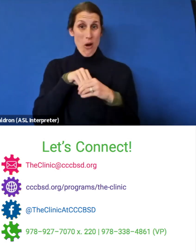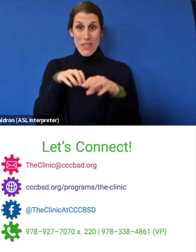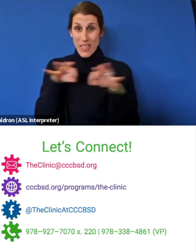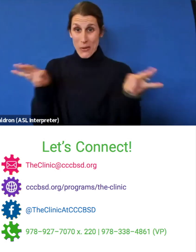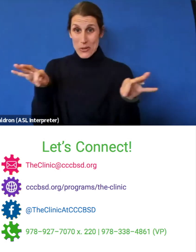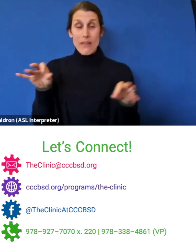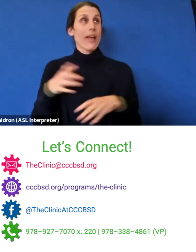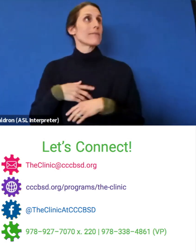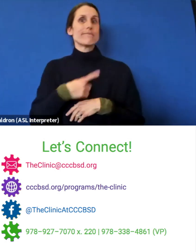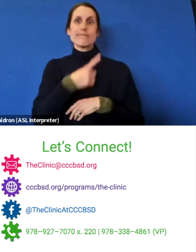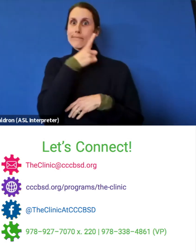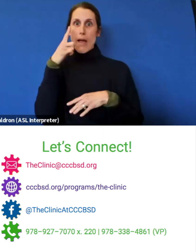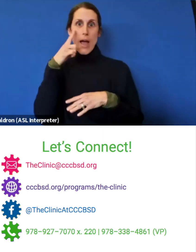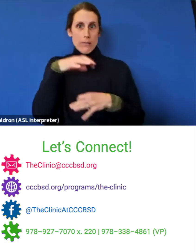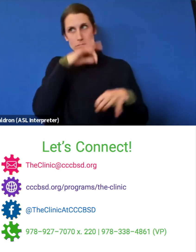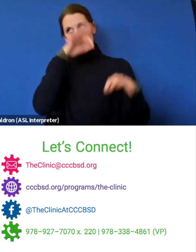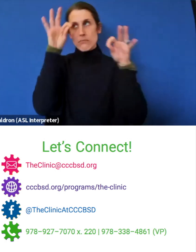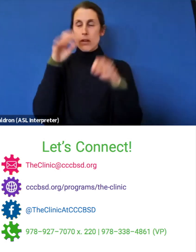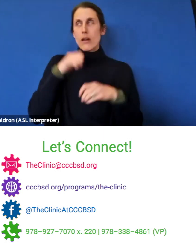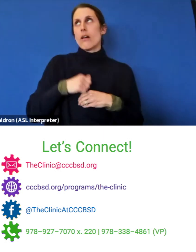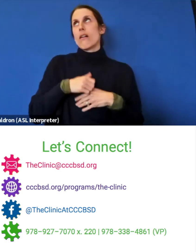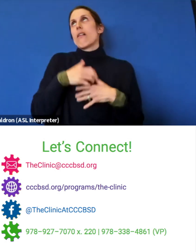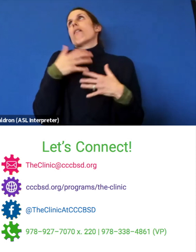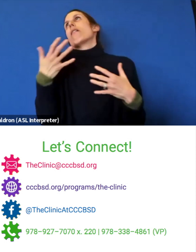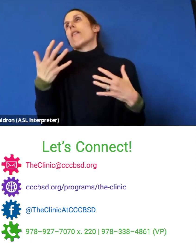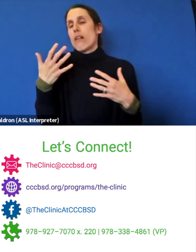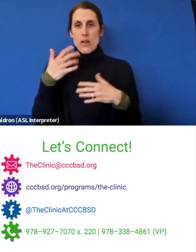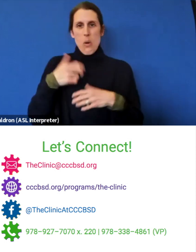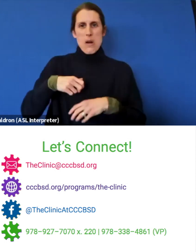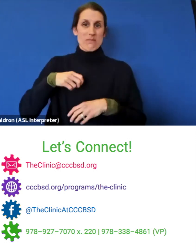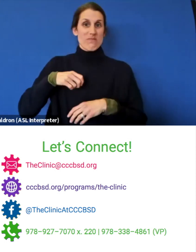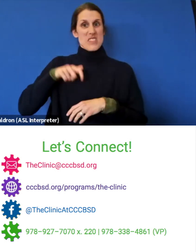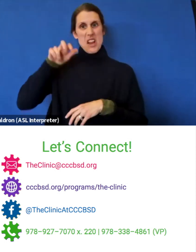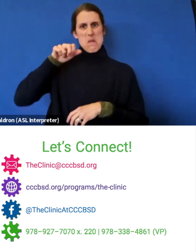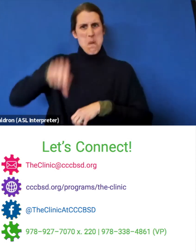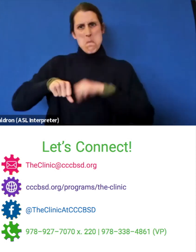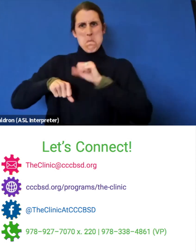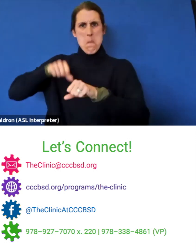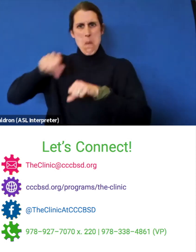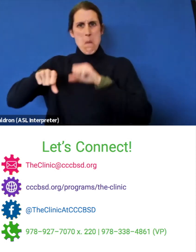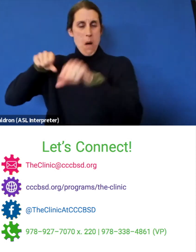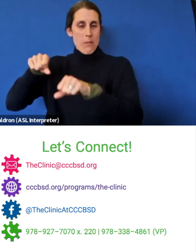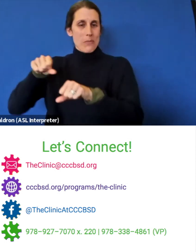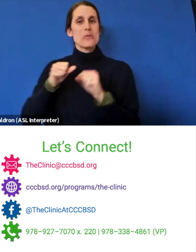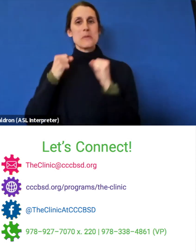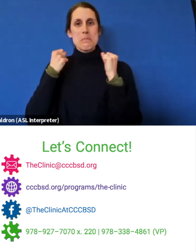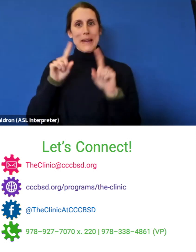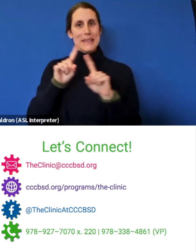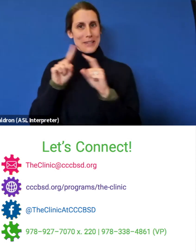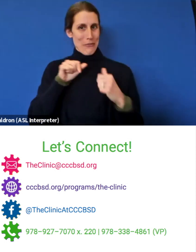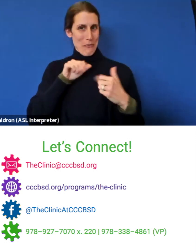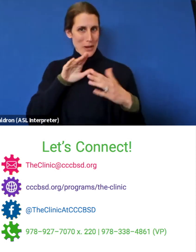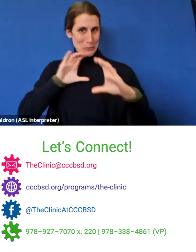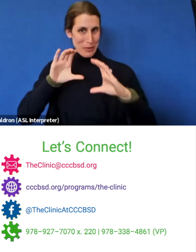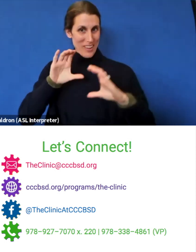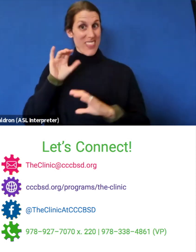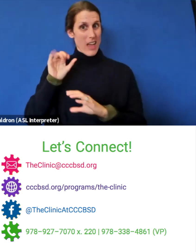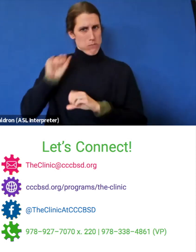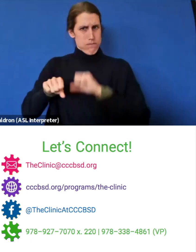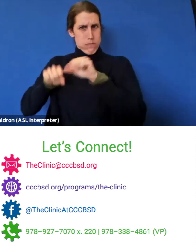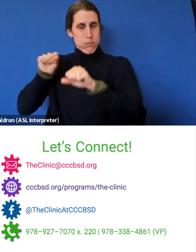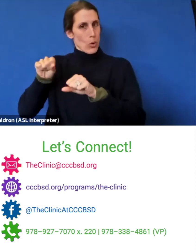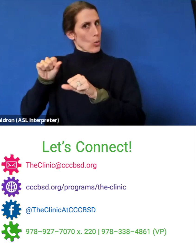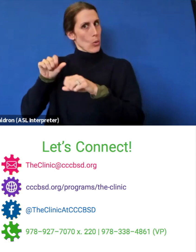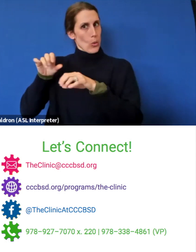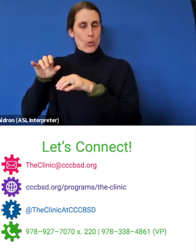ways we can all communicate our thoughts, feelings. That's a big one for us right now. But I'd like to